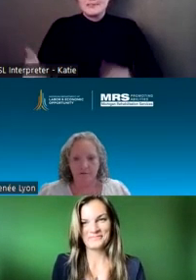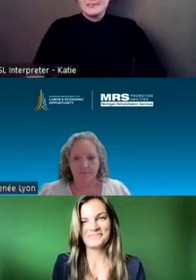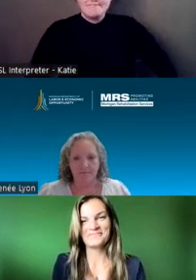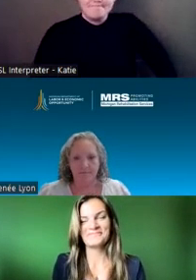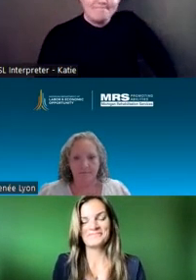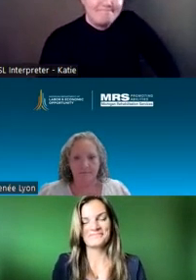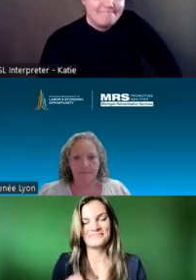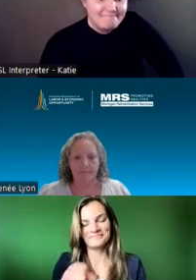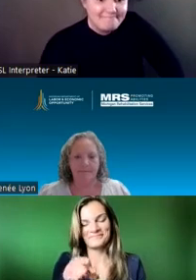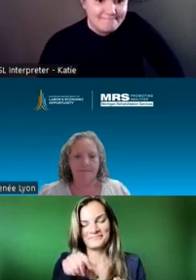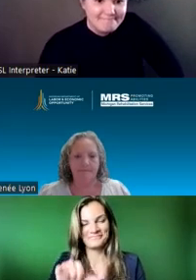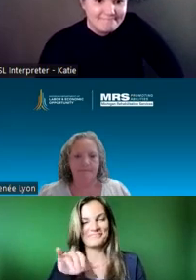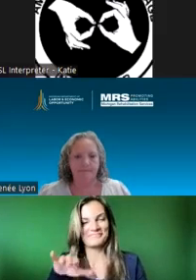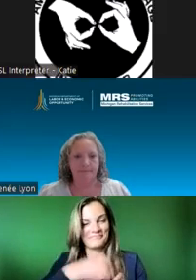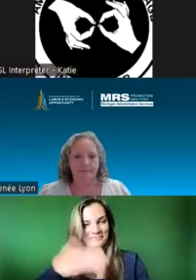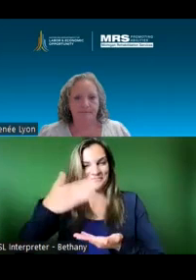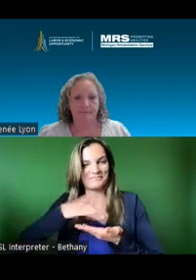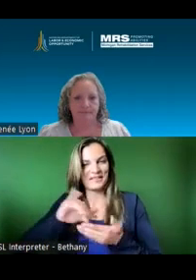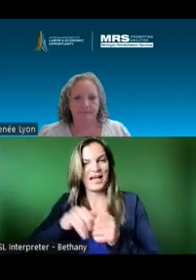pictured.